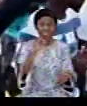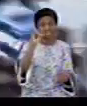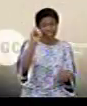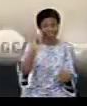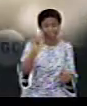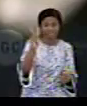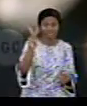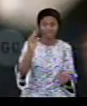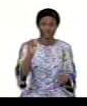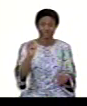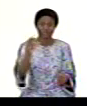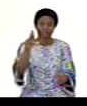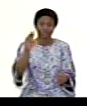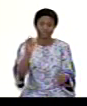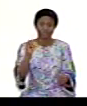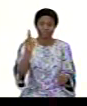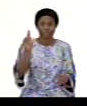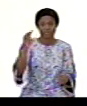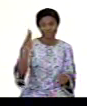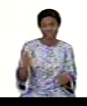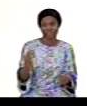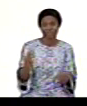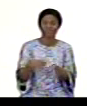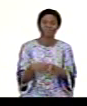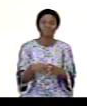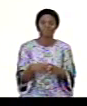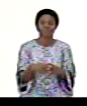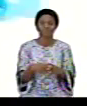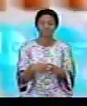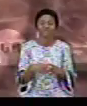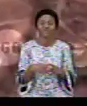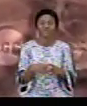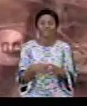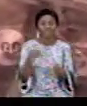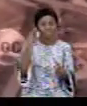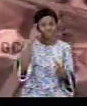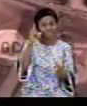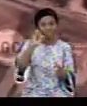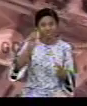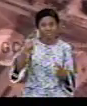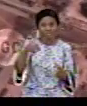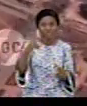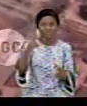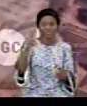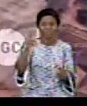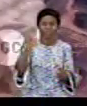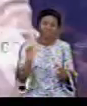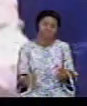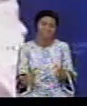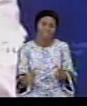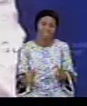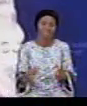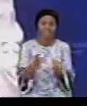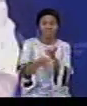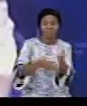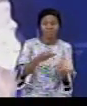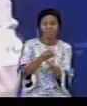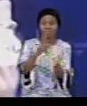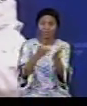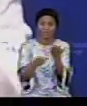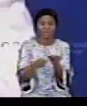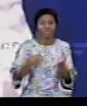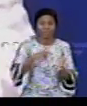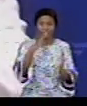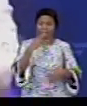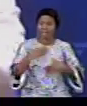alpha location of July global crusade. We're excited. And our youths, our children, our